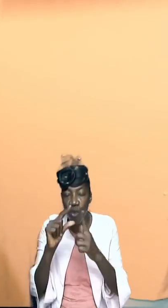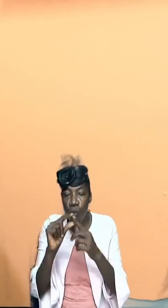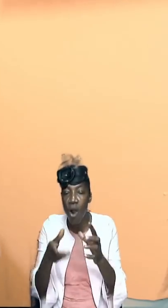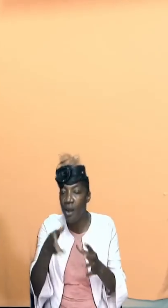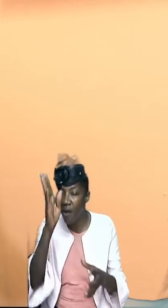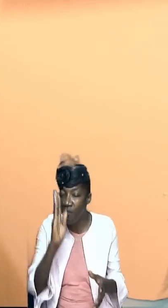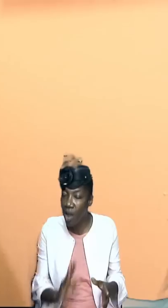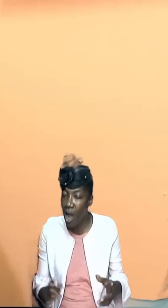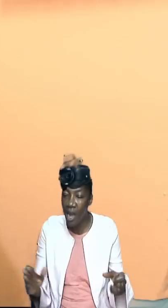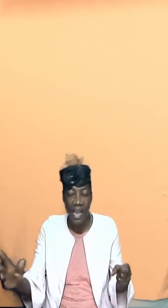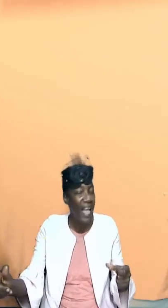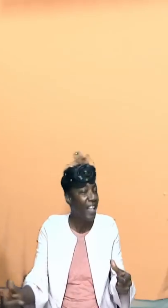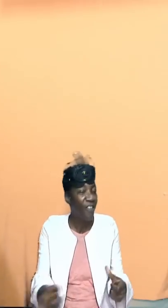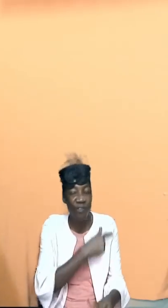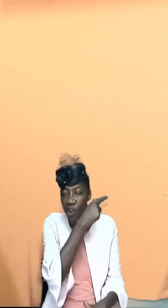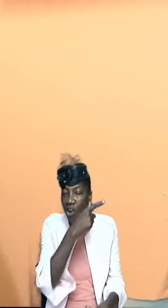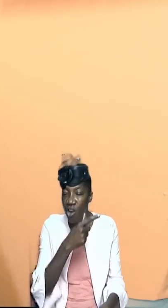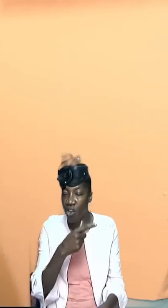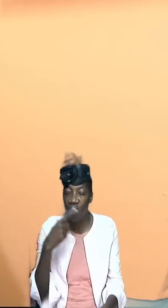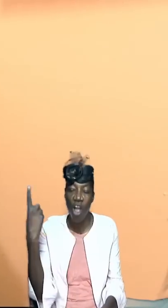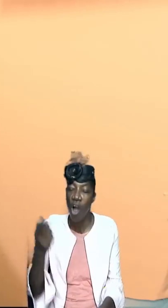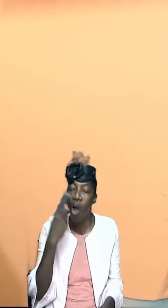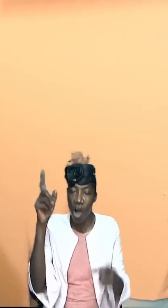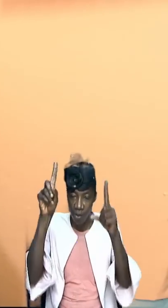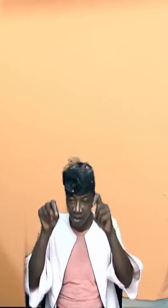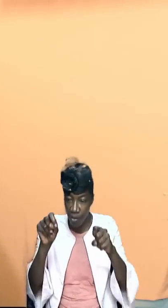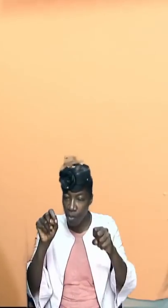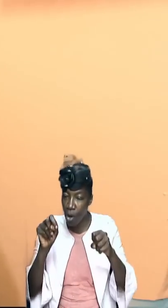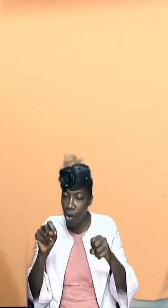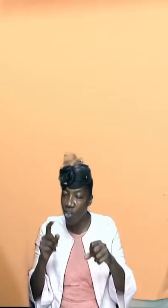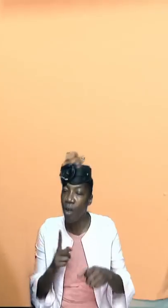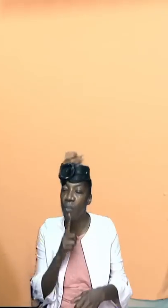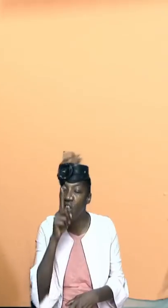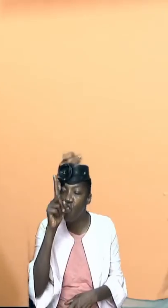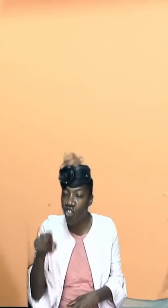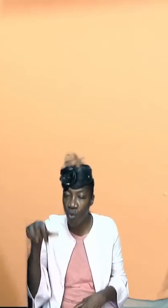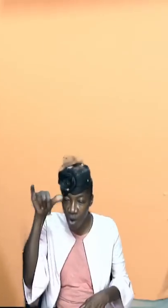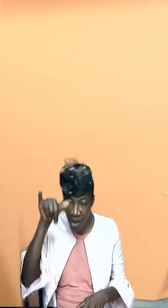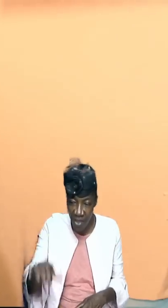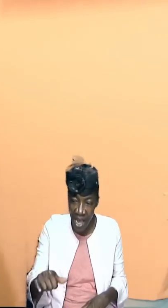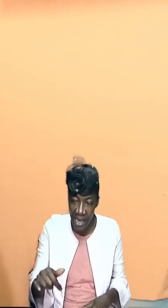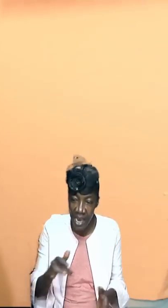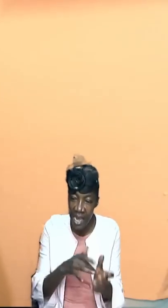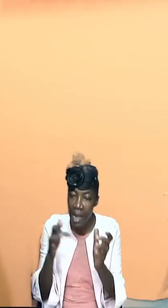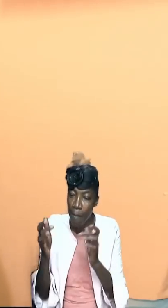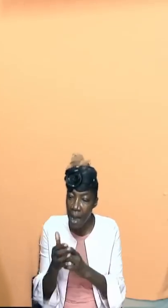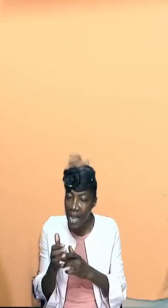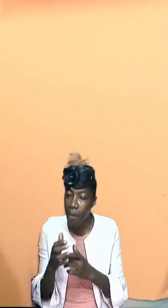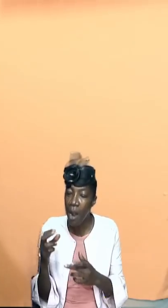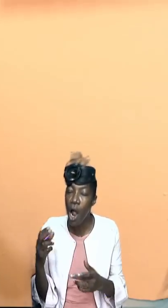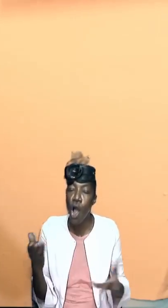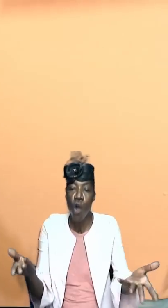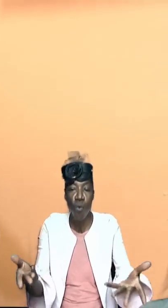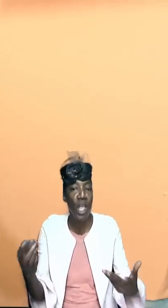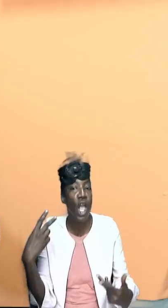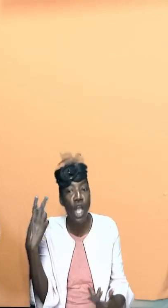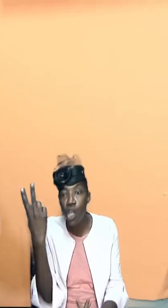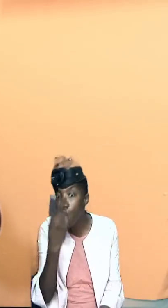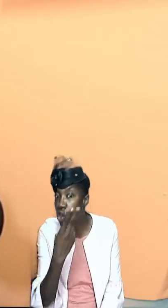precedence and always must, and we must ensure that it is the Bible that we use. And